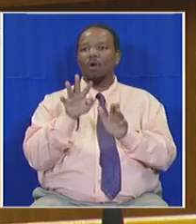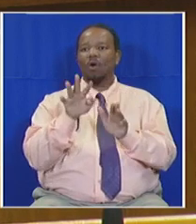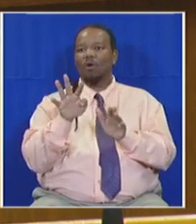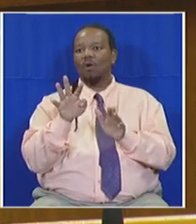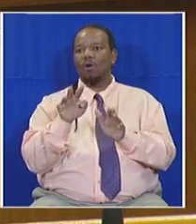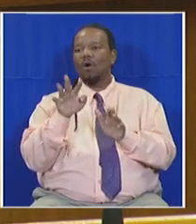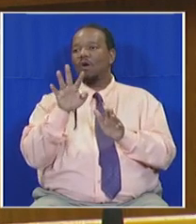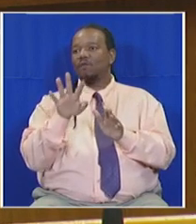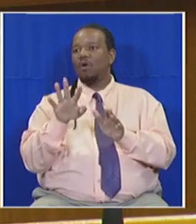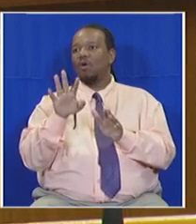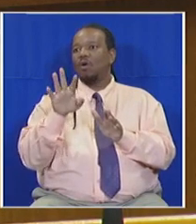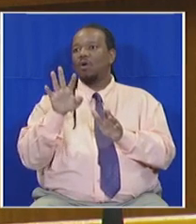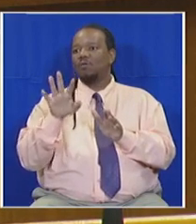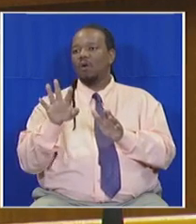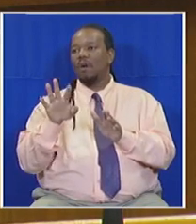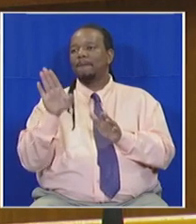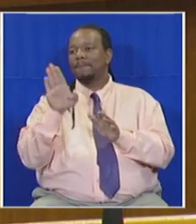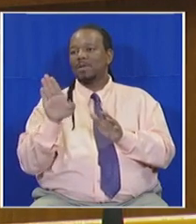78.404 billion, and for